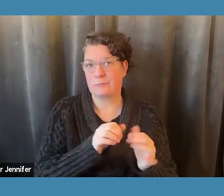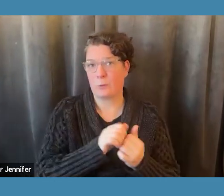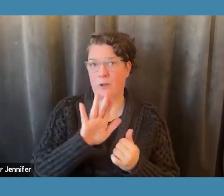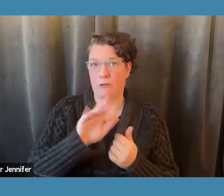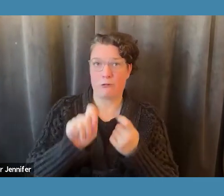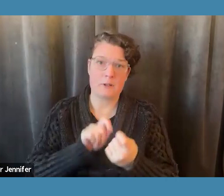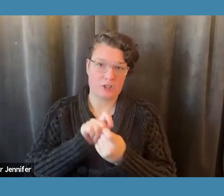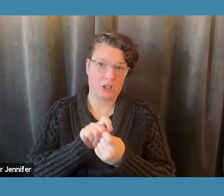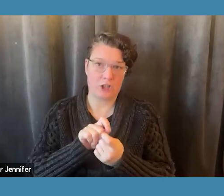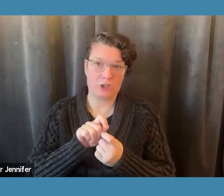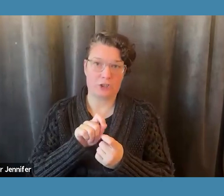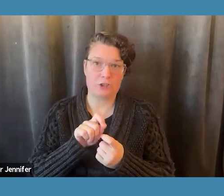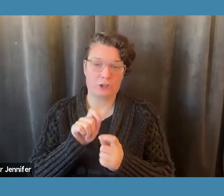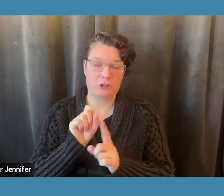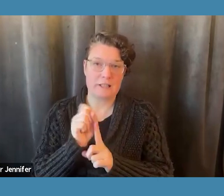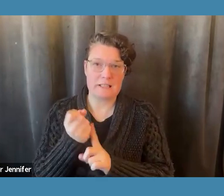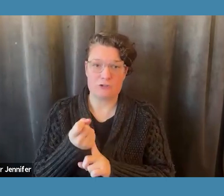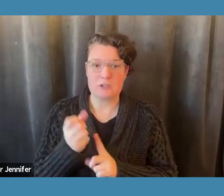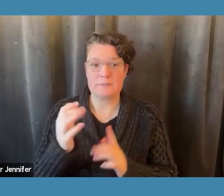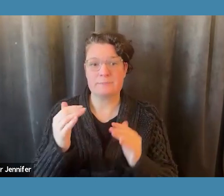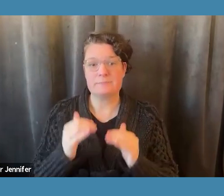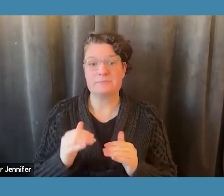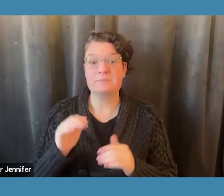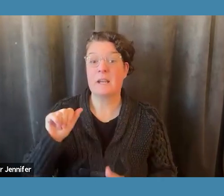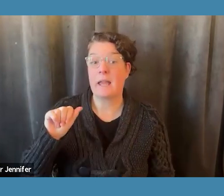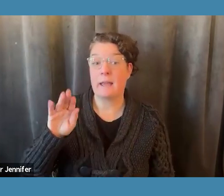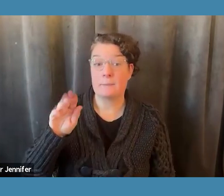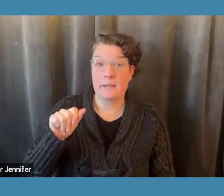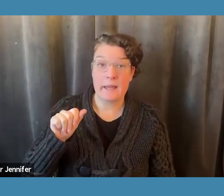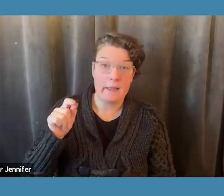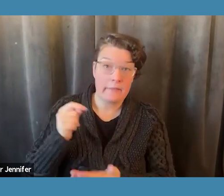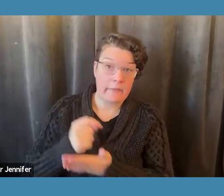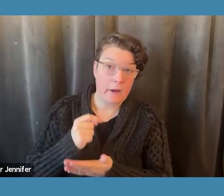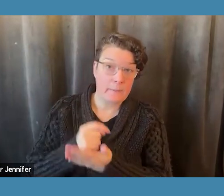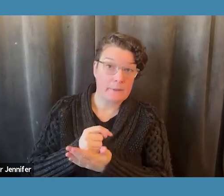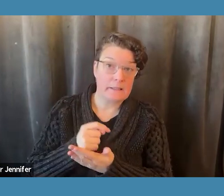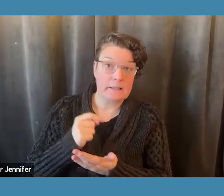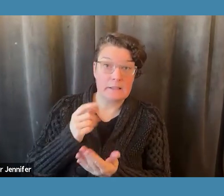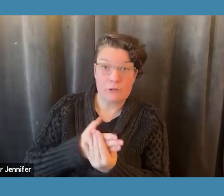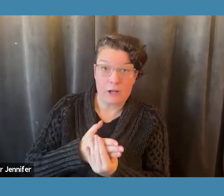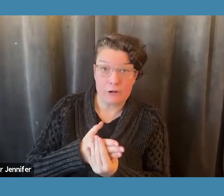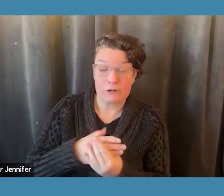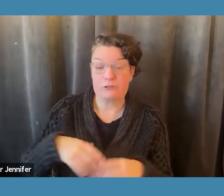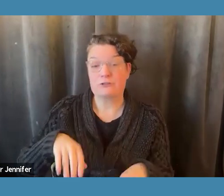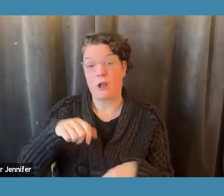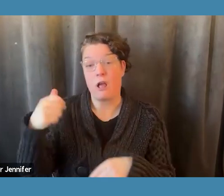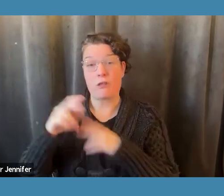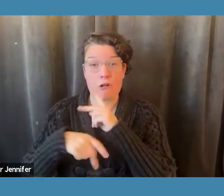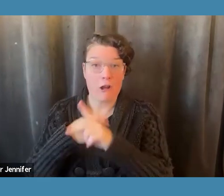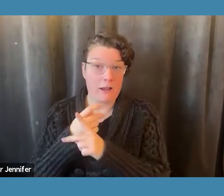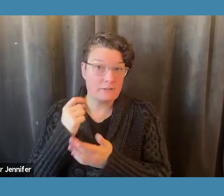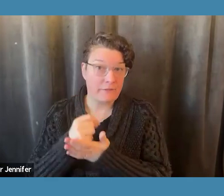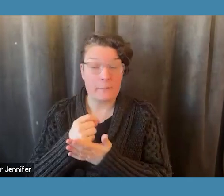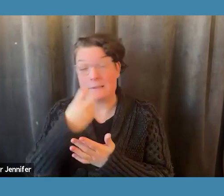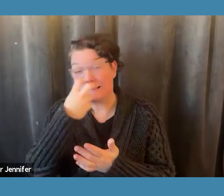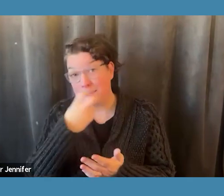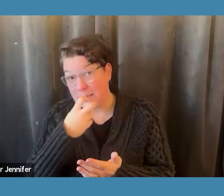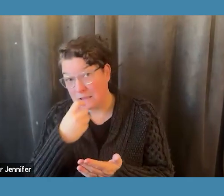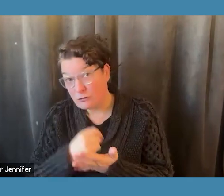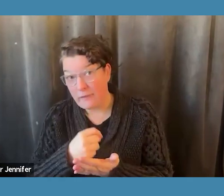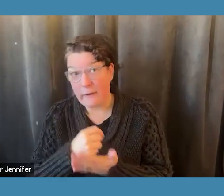particular condition. ABA therapy records, other types of therapy records, speech